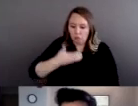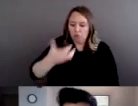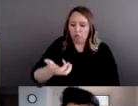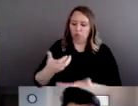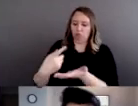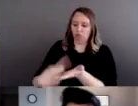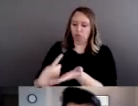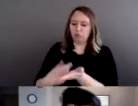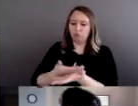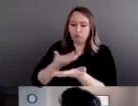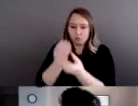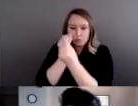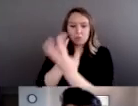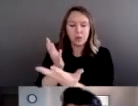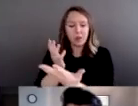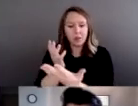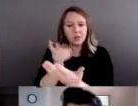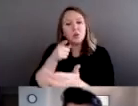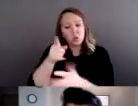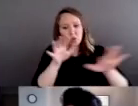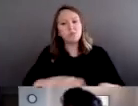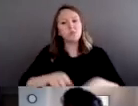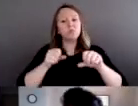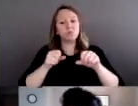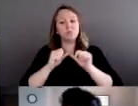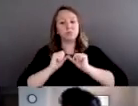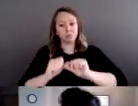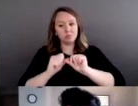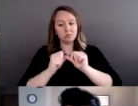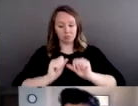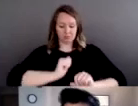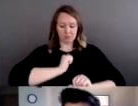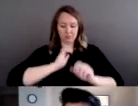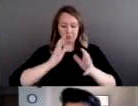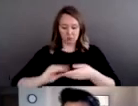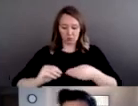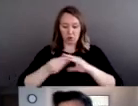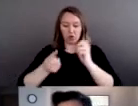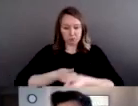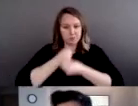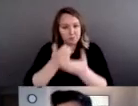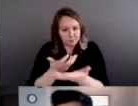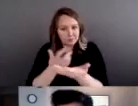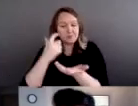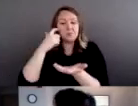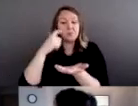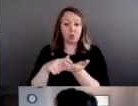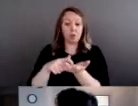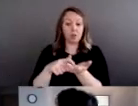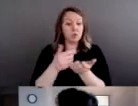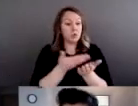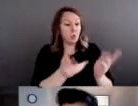themselves heard or tell their stories. So we need to continue to tell our stories. You know, let us acknowledge those that are no longer with